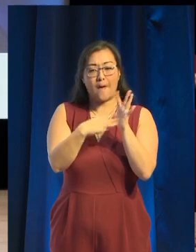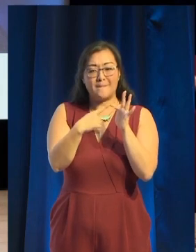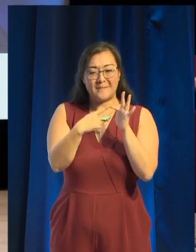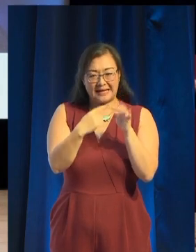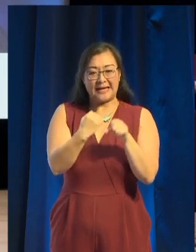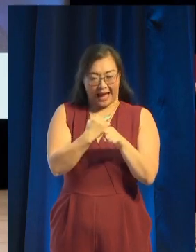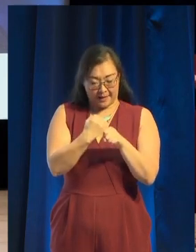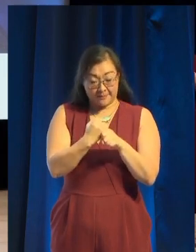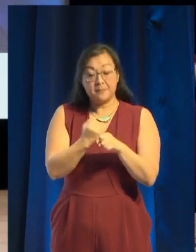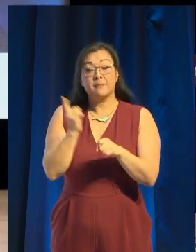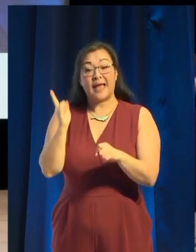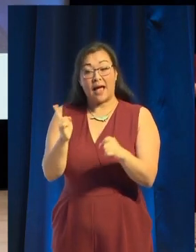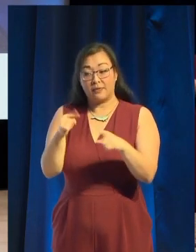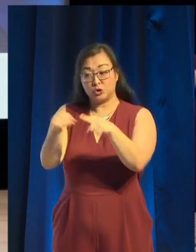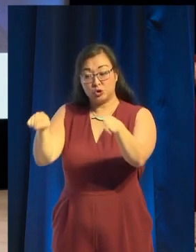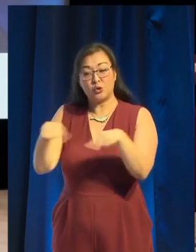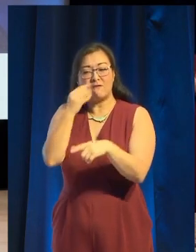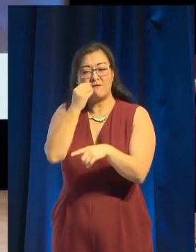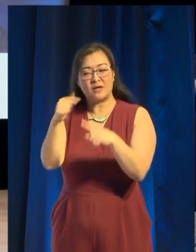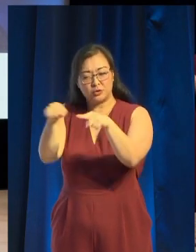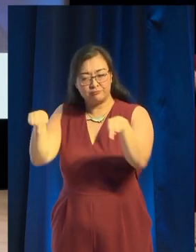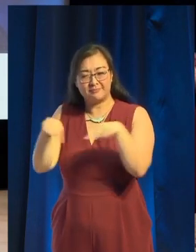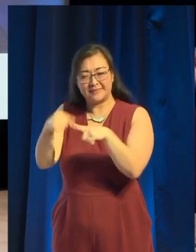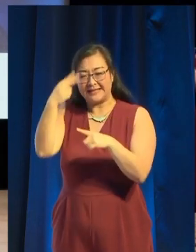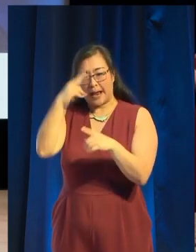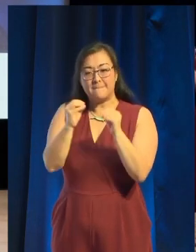B-Move. When I was writing it,